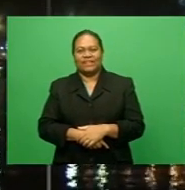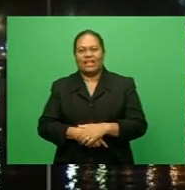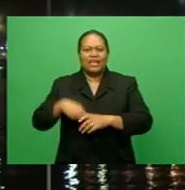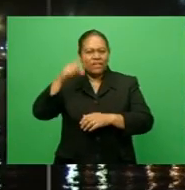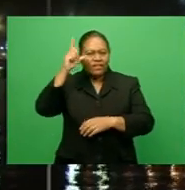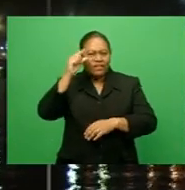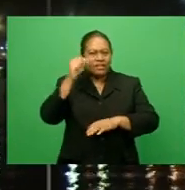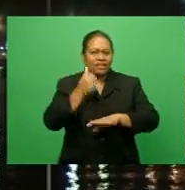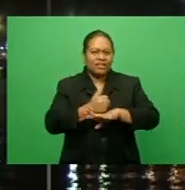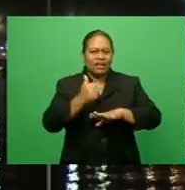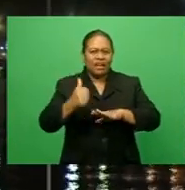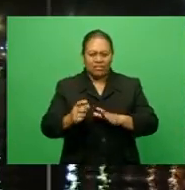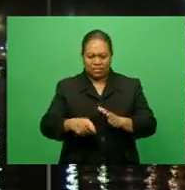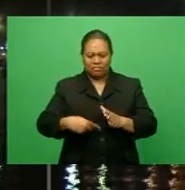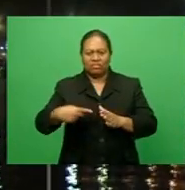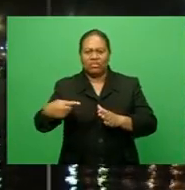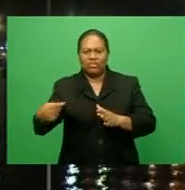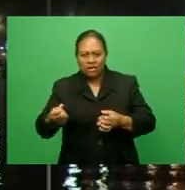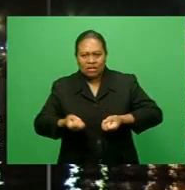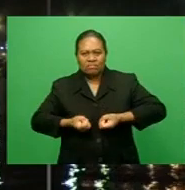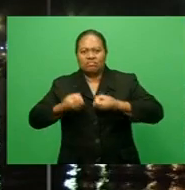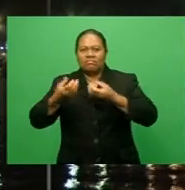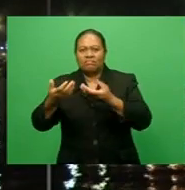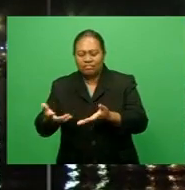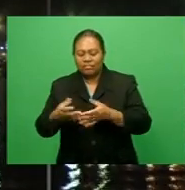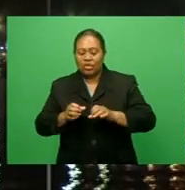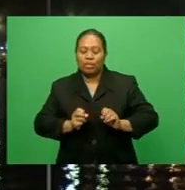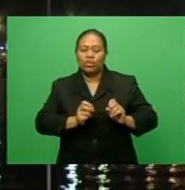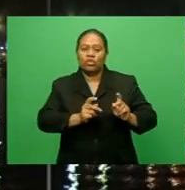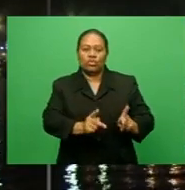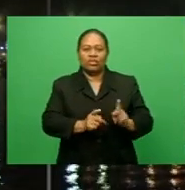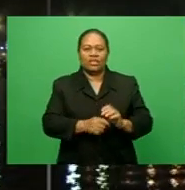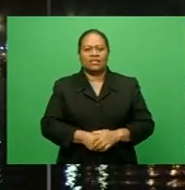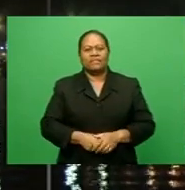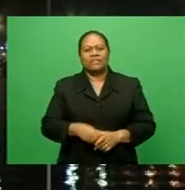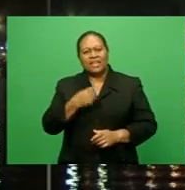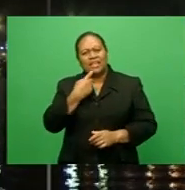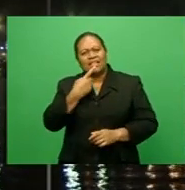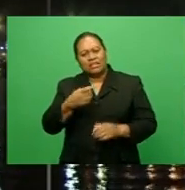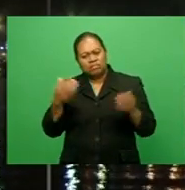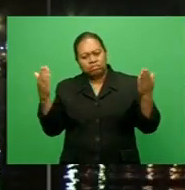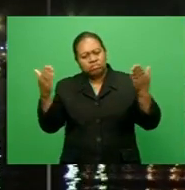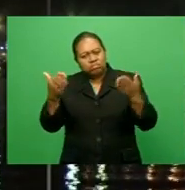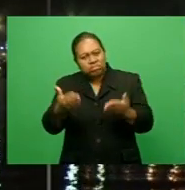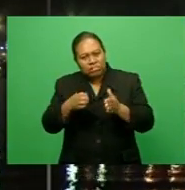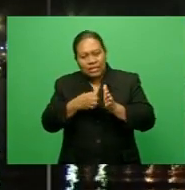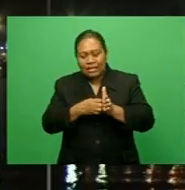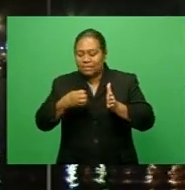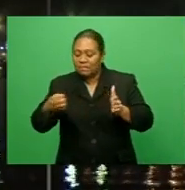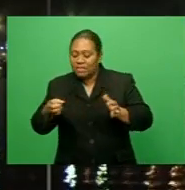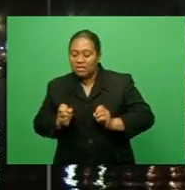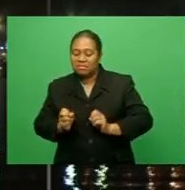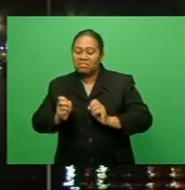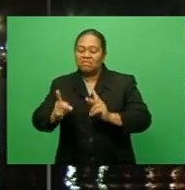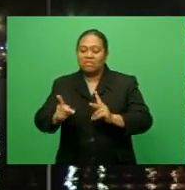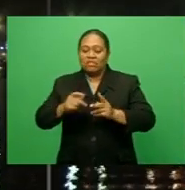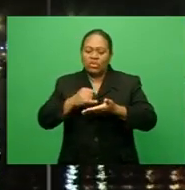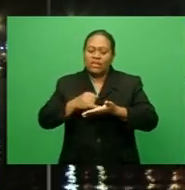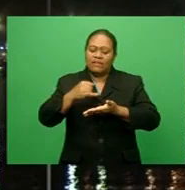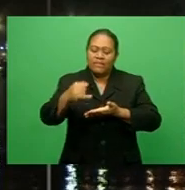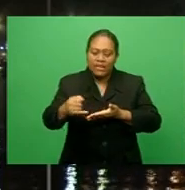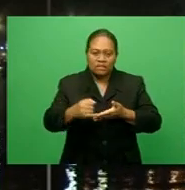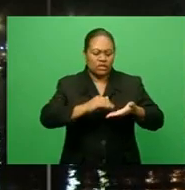Fijian government remains committed to providing investment opportunities and has set its priority on expanding opportunities to investment